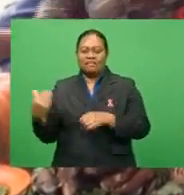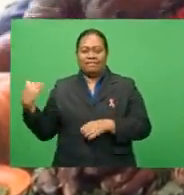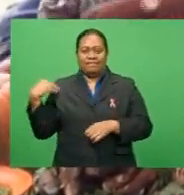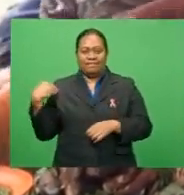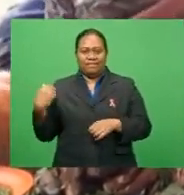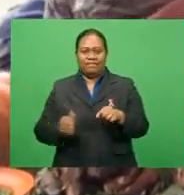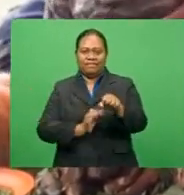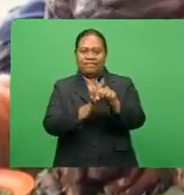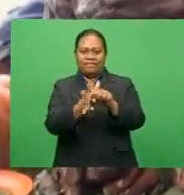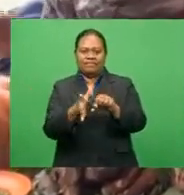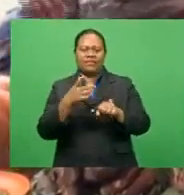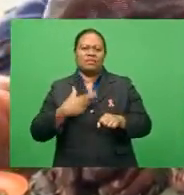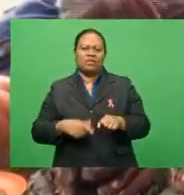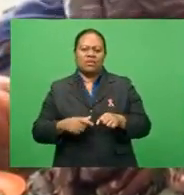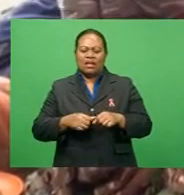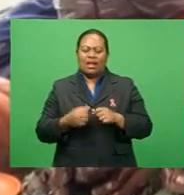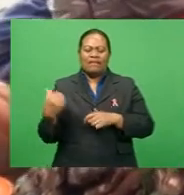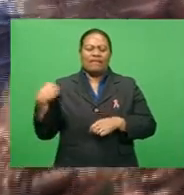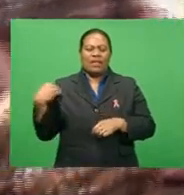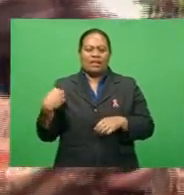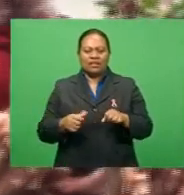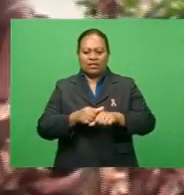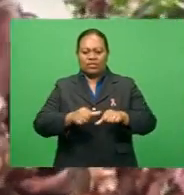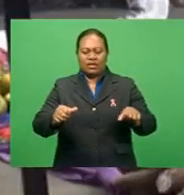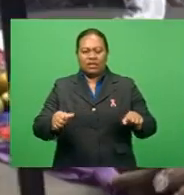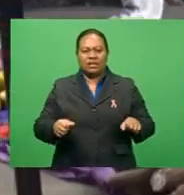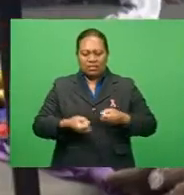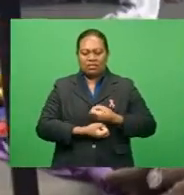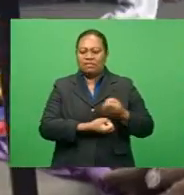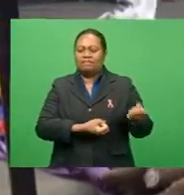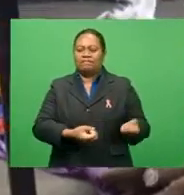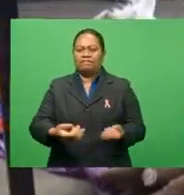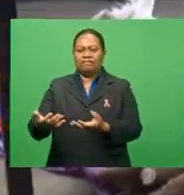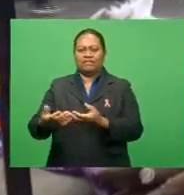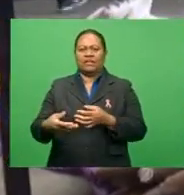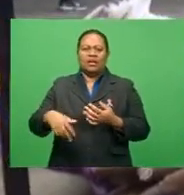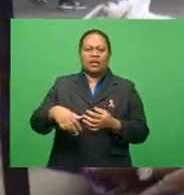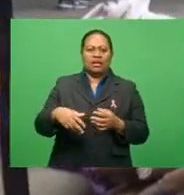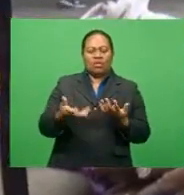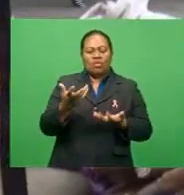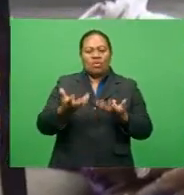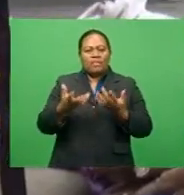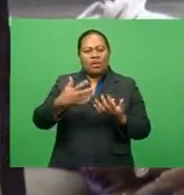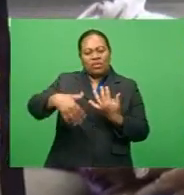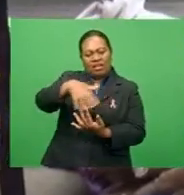affecting the agricultural supply chain is severe compared to natural hazards.